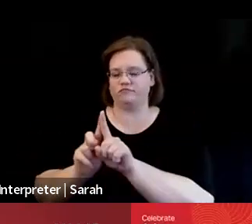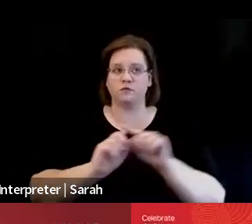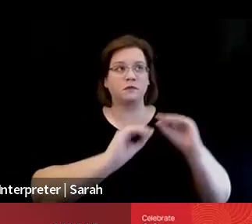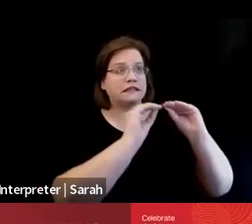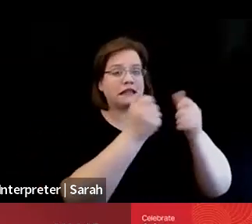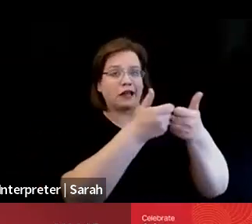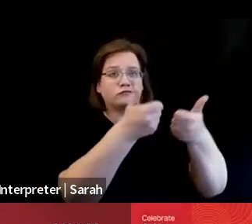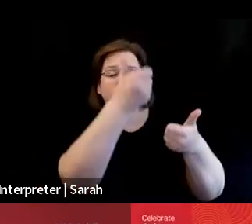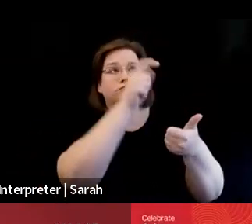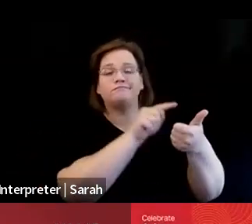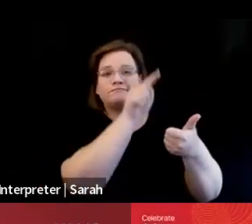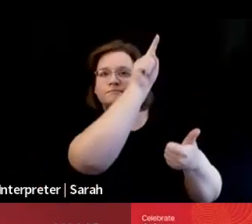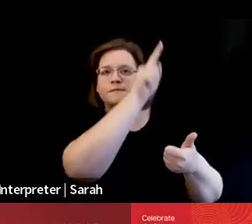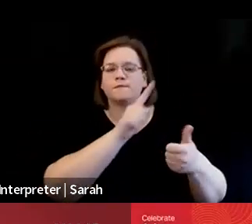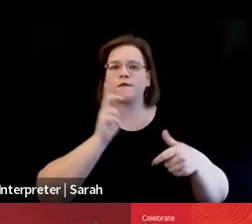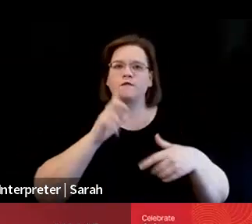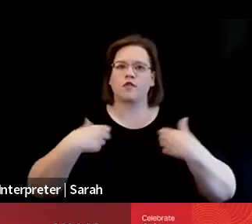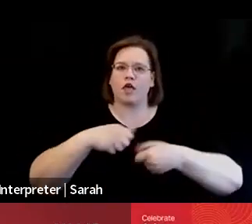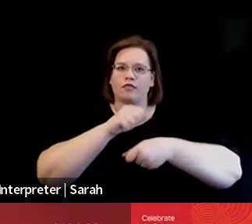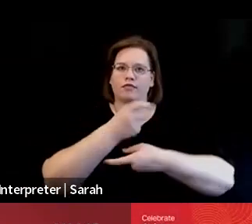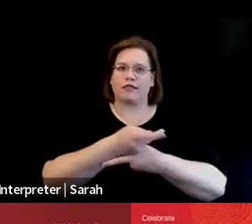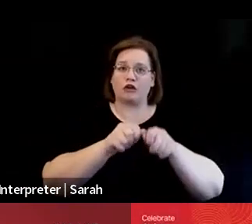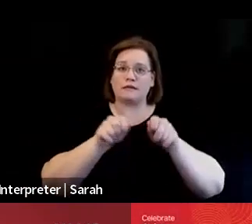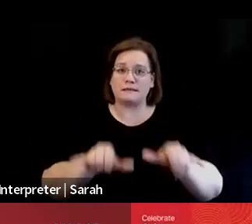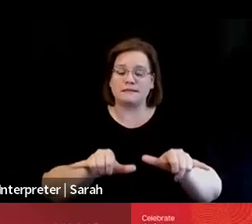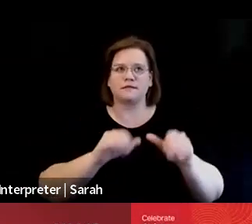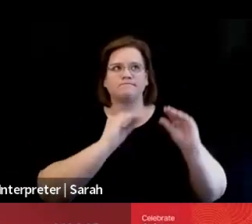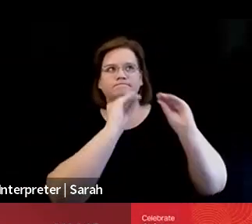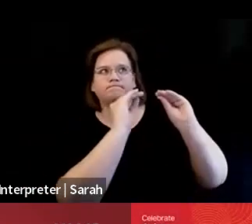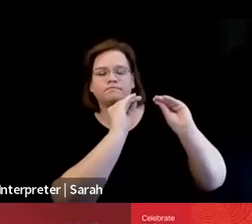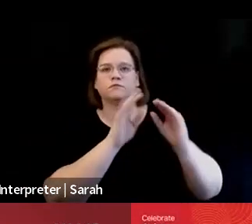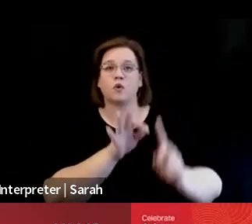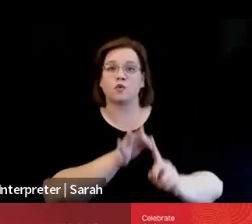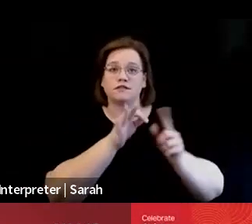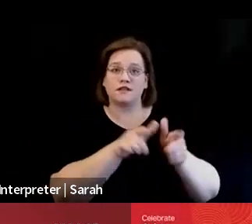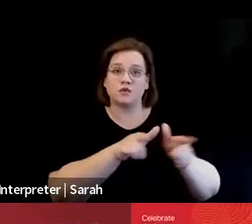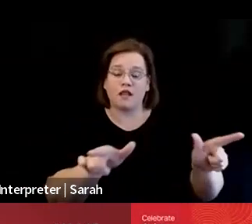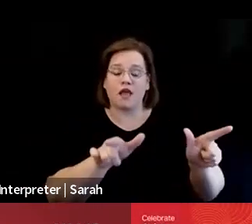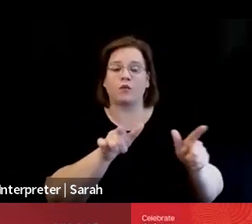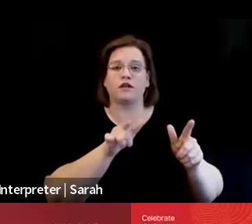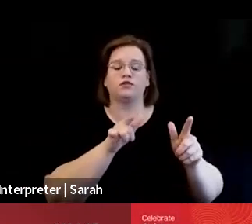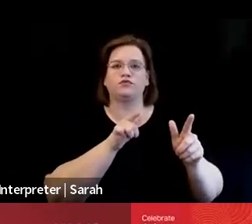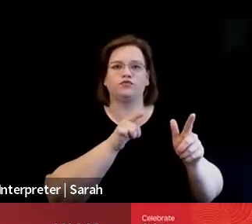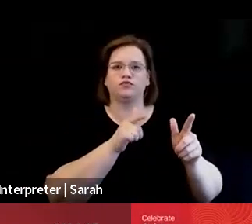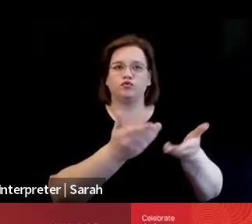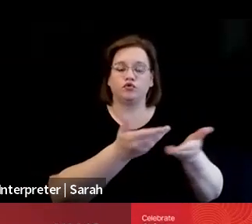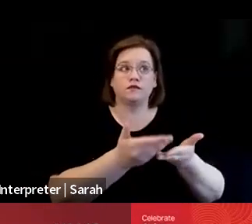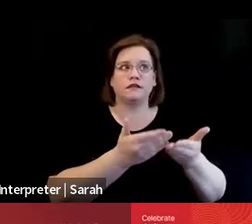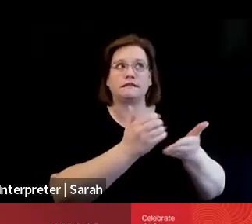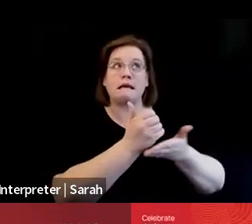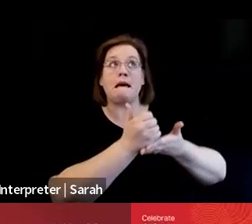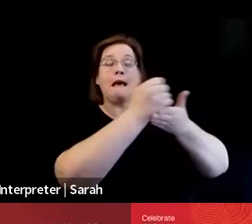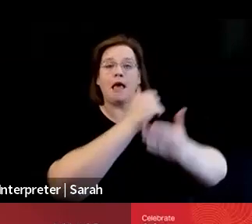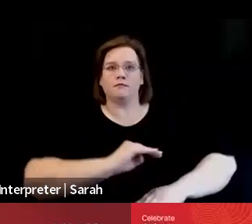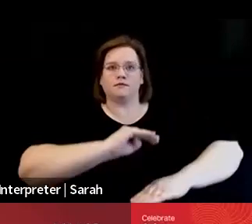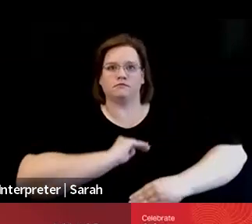health literacy and special language services relate to the quadruple aim or other priorities that they care about.